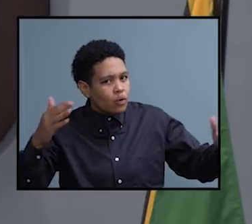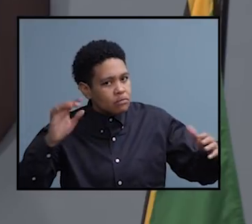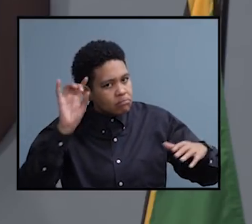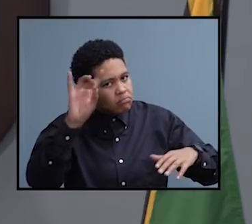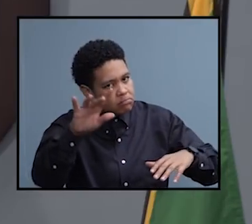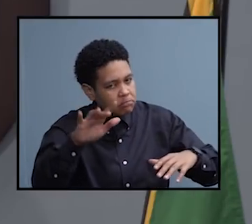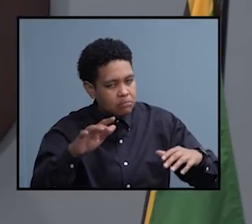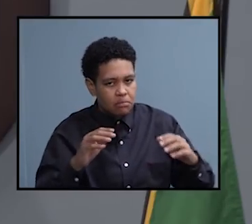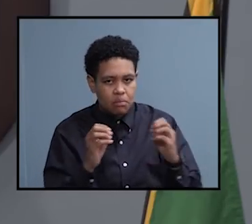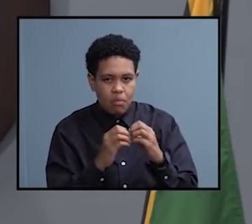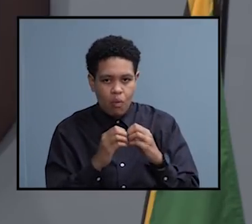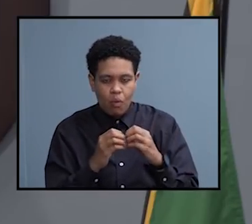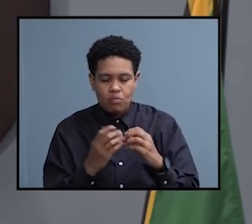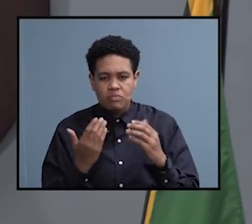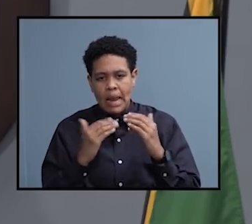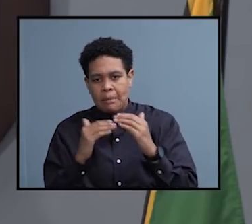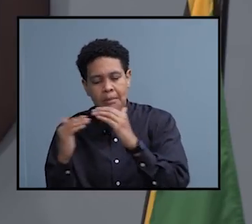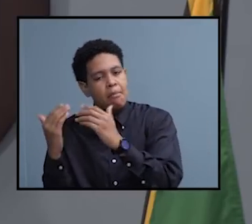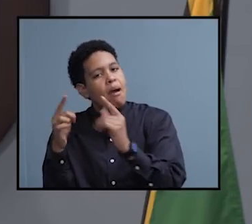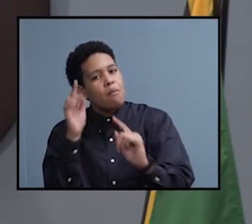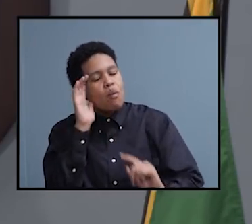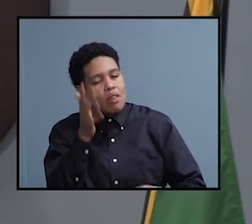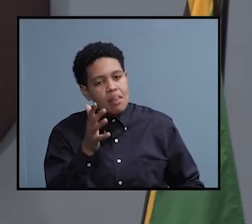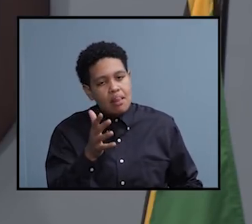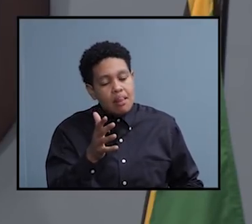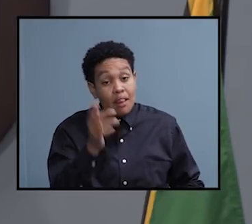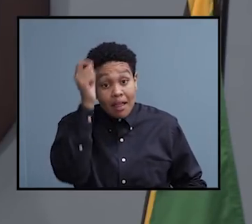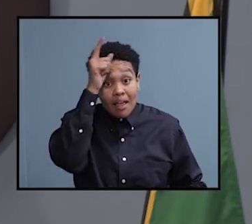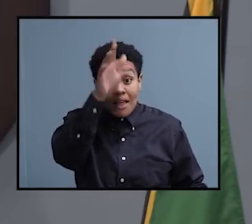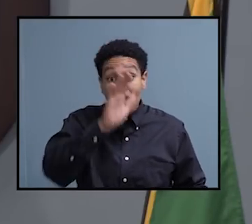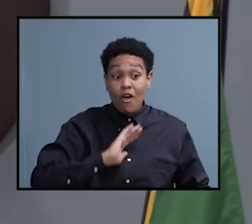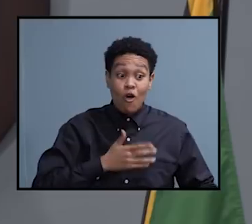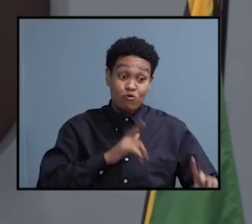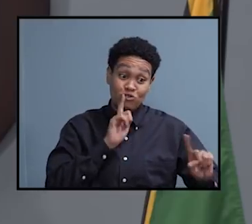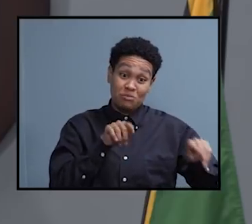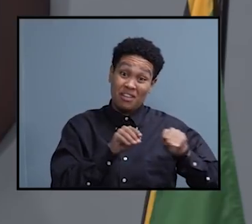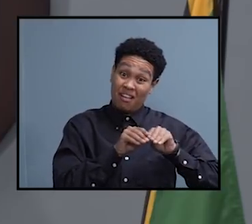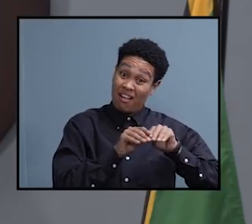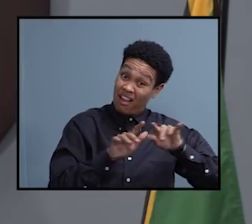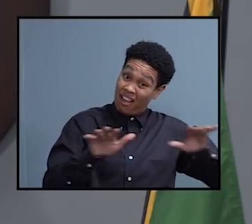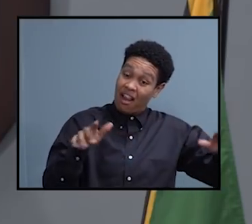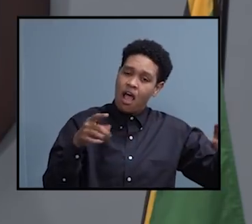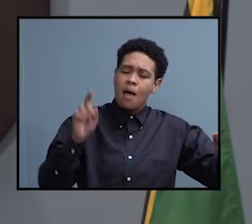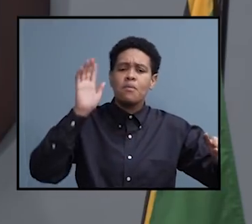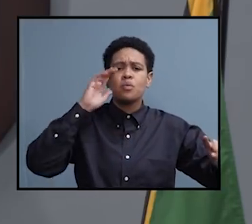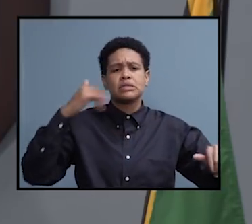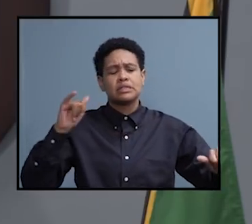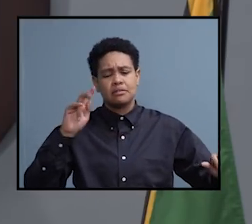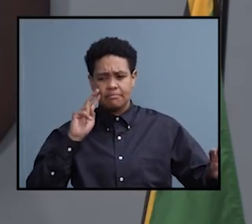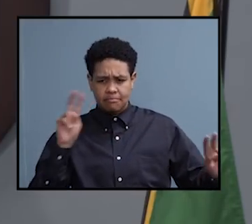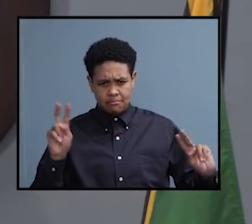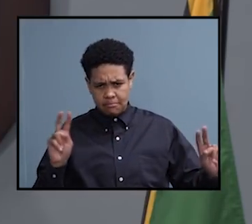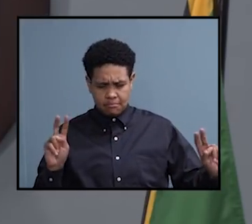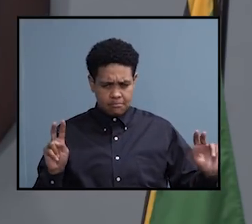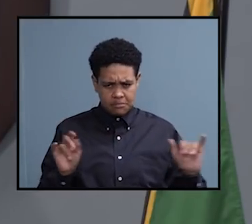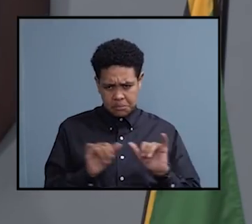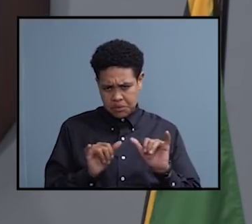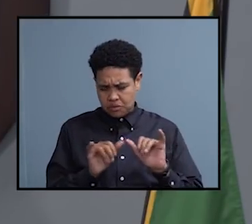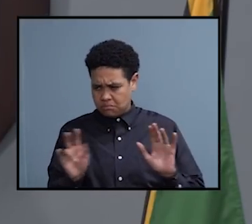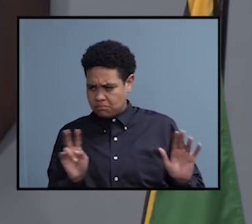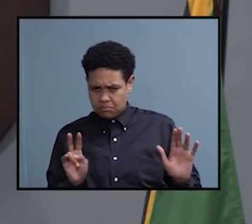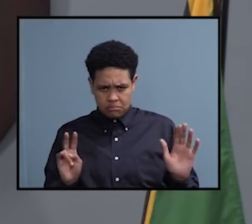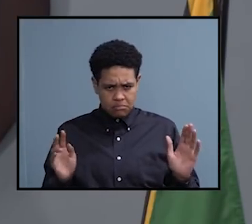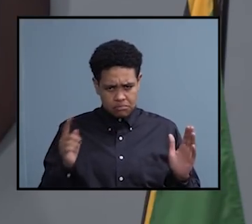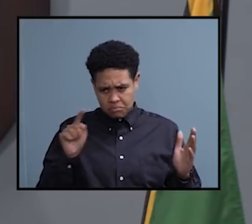tighter restrictions. Our response to the pandemic will continue to be measured and